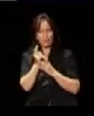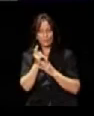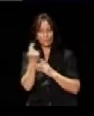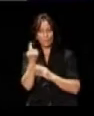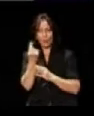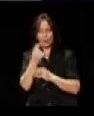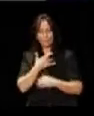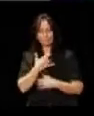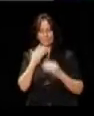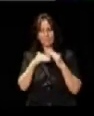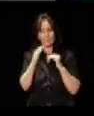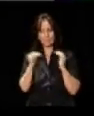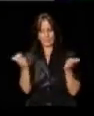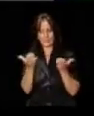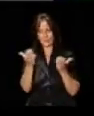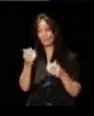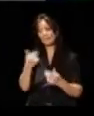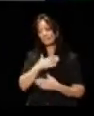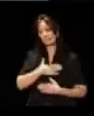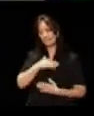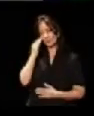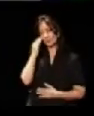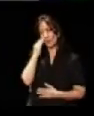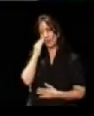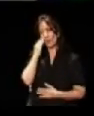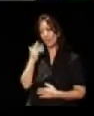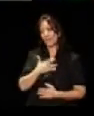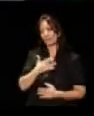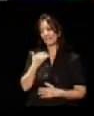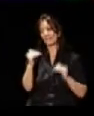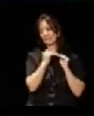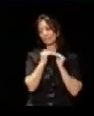in Johnson & Wales University, and please know that the feeling will be mutual. Thank you, Mayor.